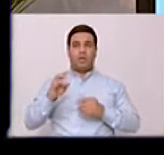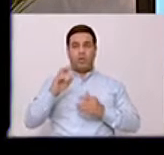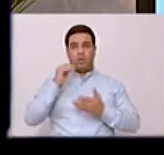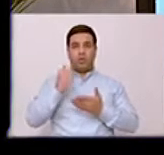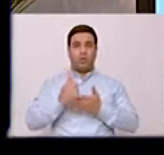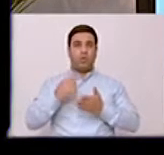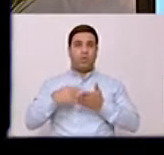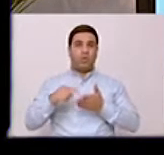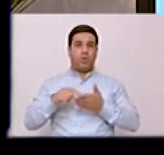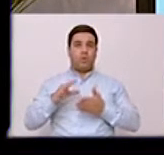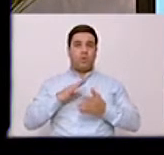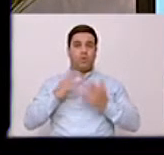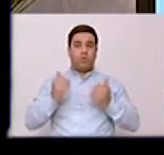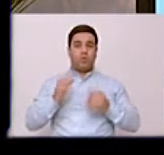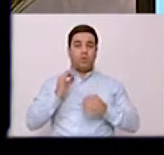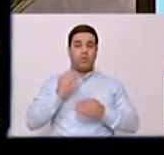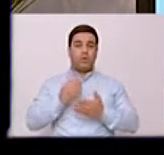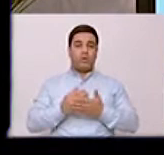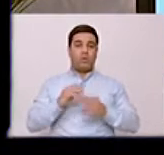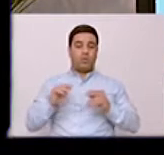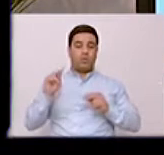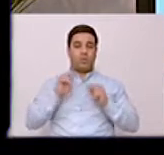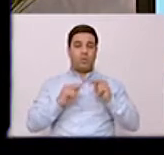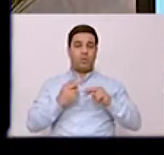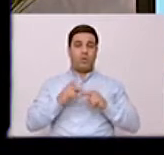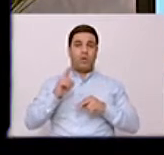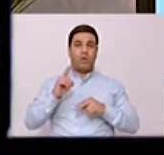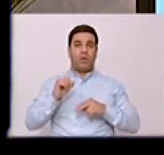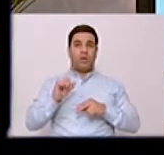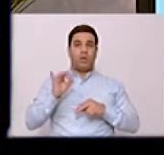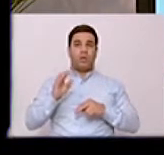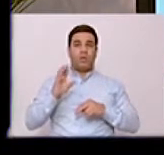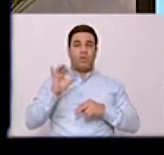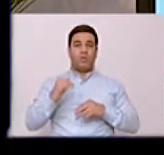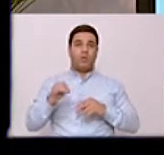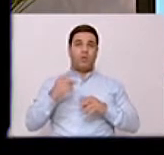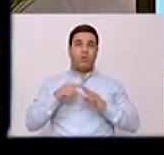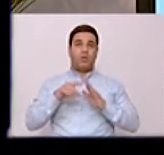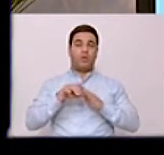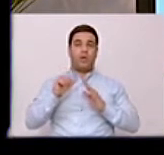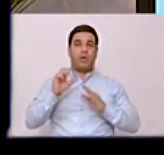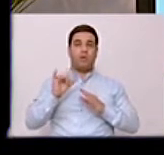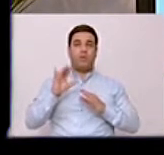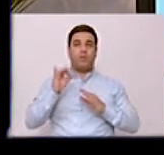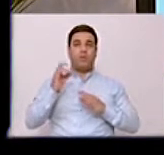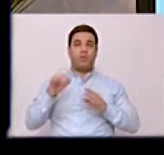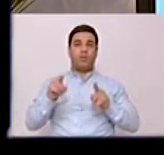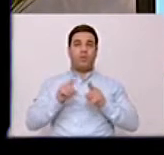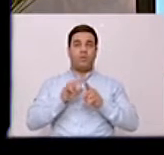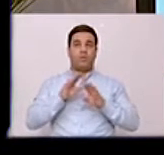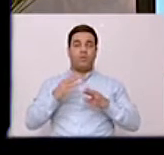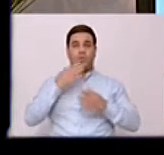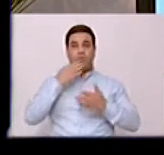sotildi. To'g'rimi aziz o'quvchilar? Hakimbey obrazida Abulfayzxon bilan birlashmagan, o'z yurtini dushmanga hech